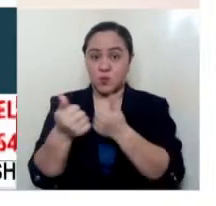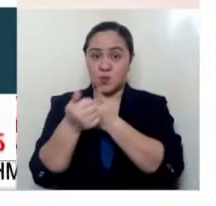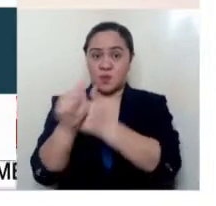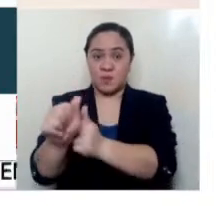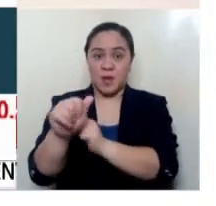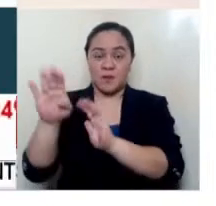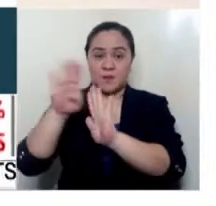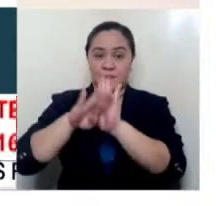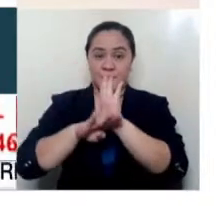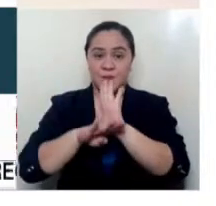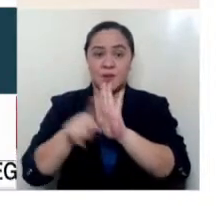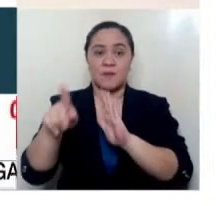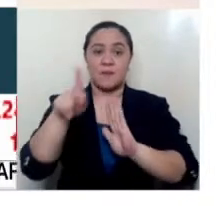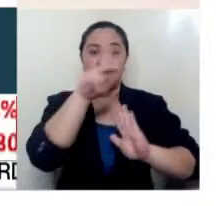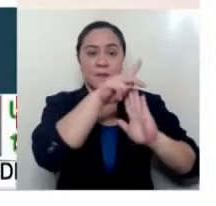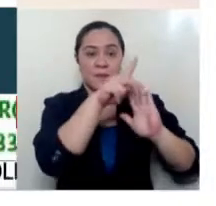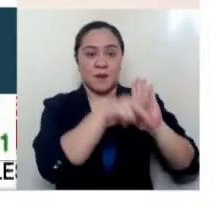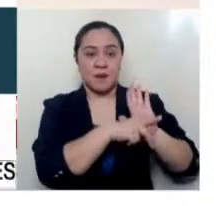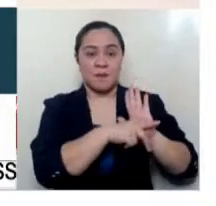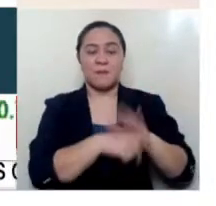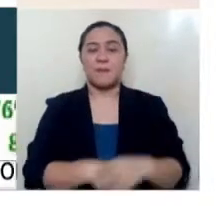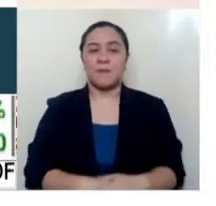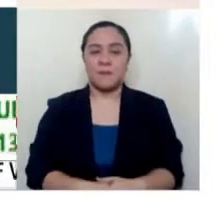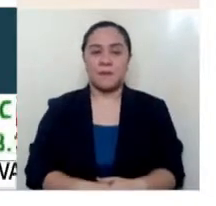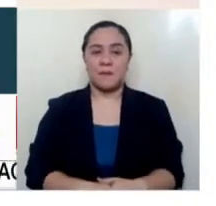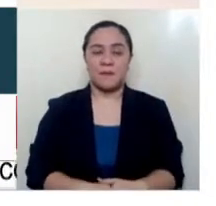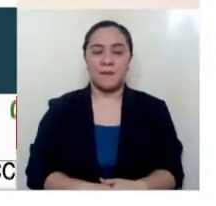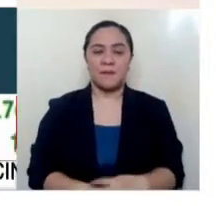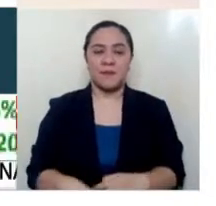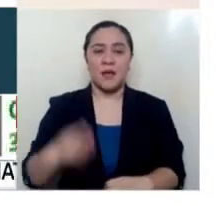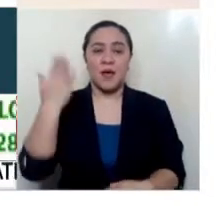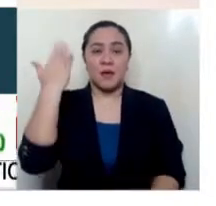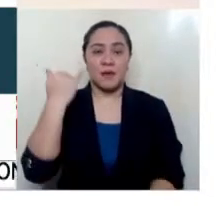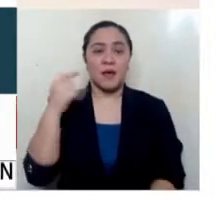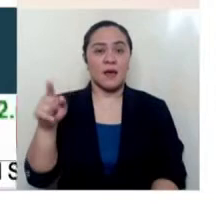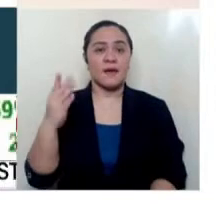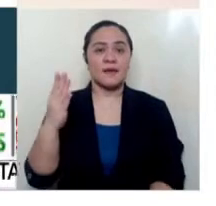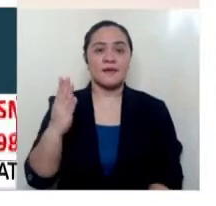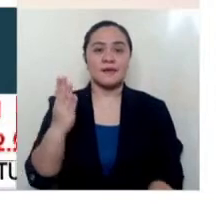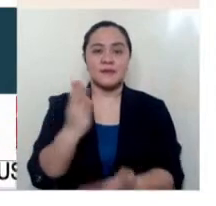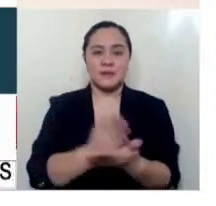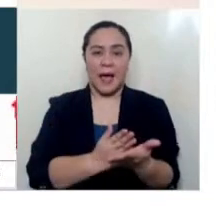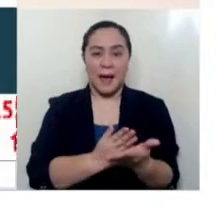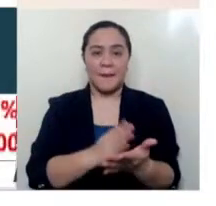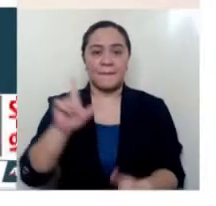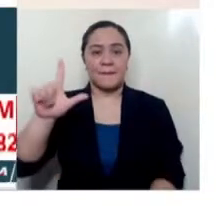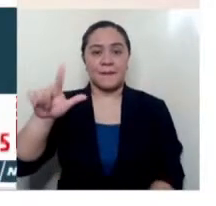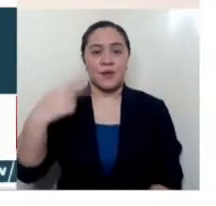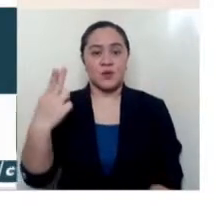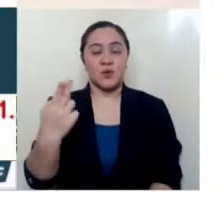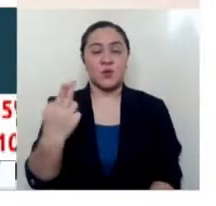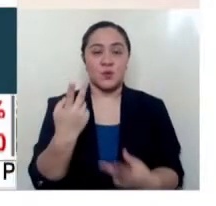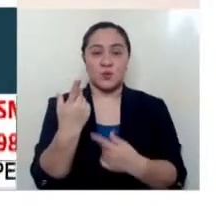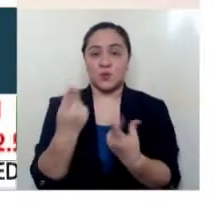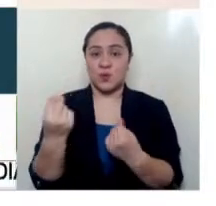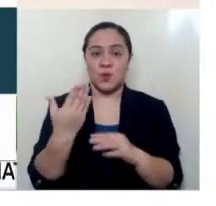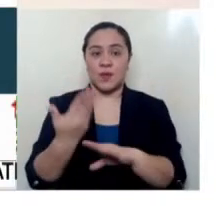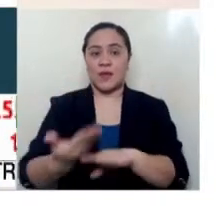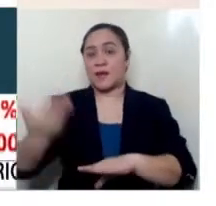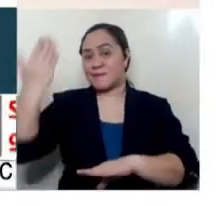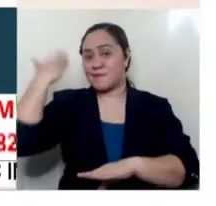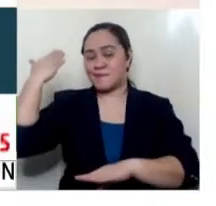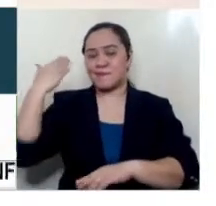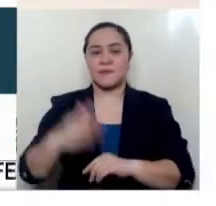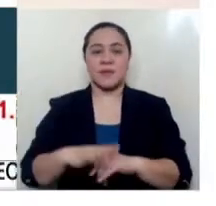of policy. But I've seen actually some LGUs who did that in the past, no, like let us say for